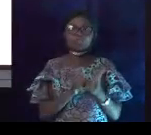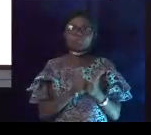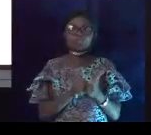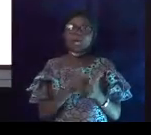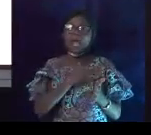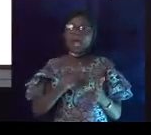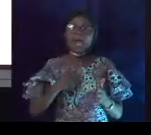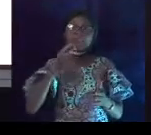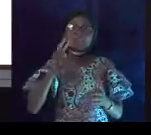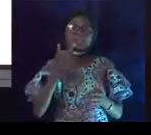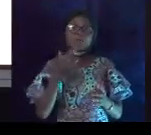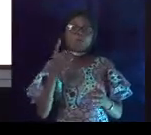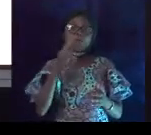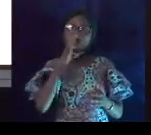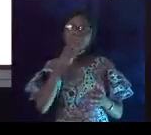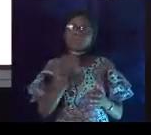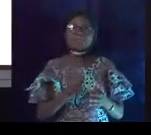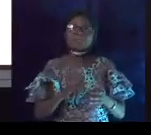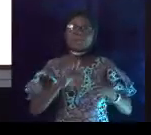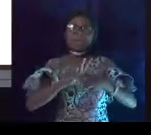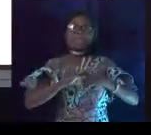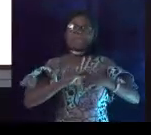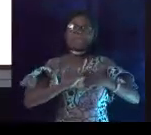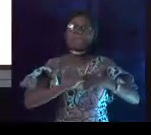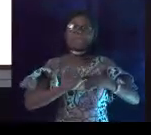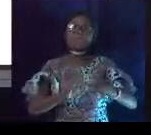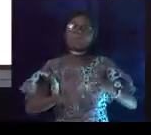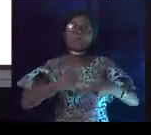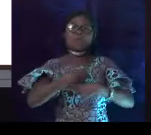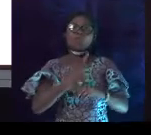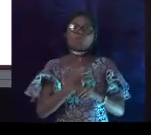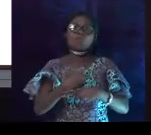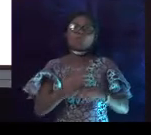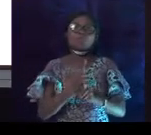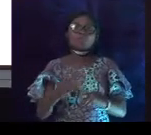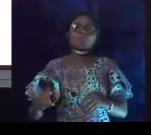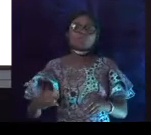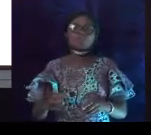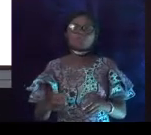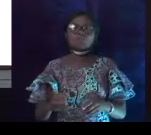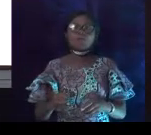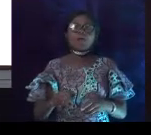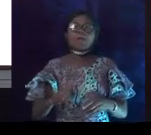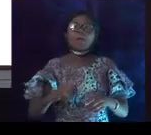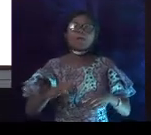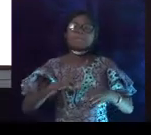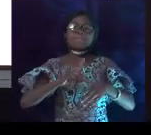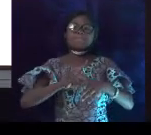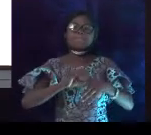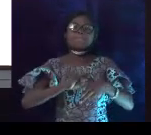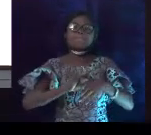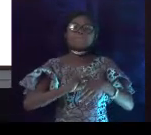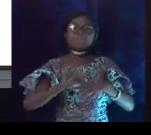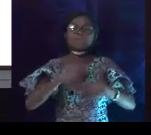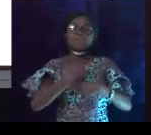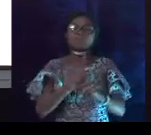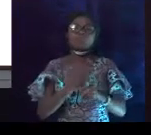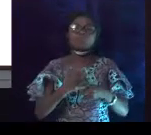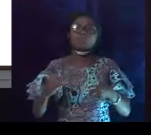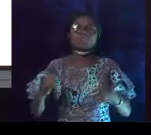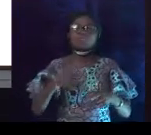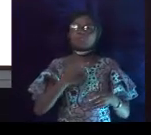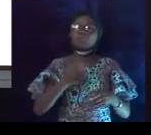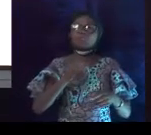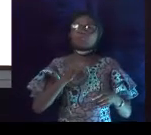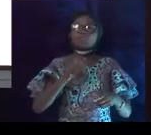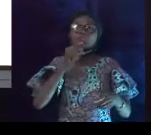of chicken. And the second one is meat-producing chickens. Say that after me. Meat-producing